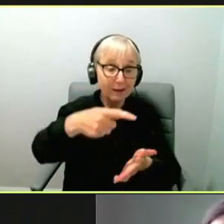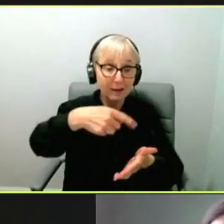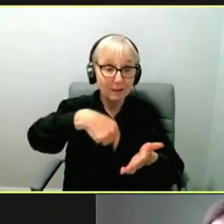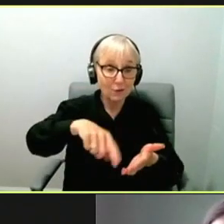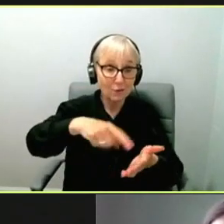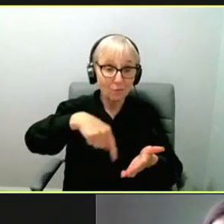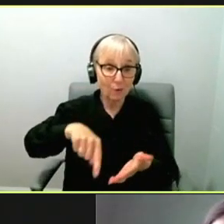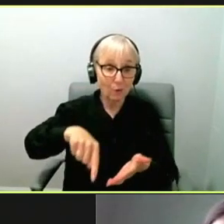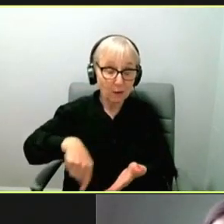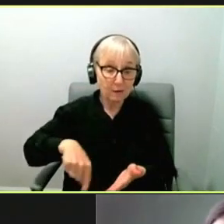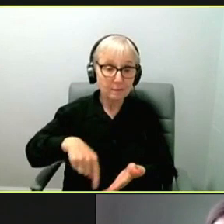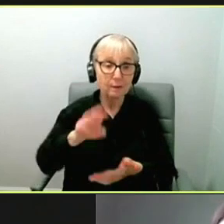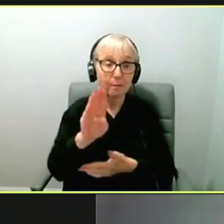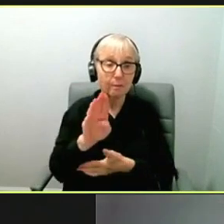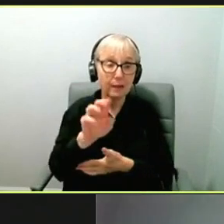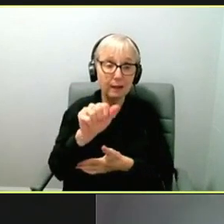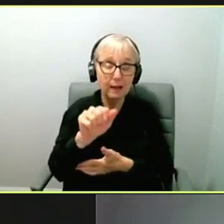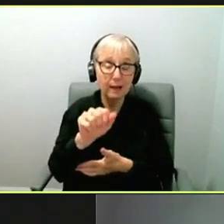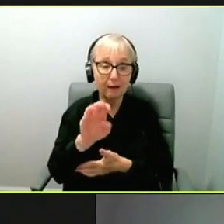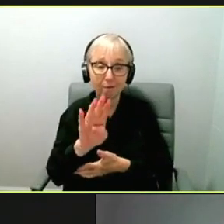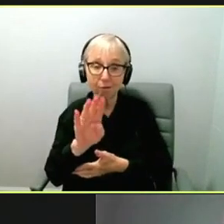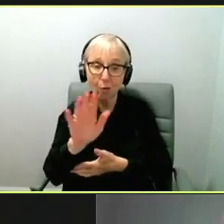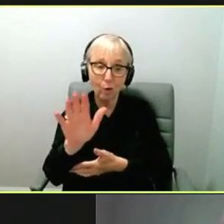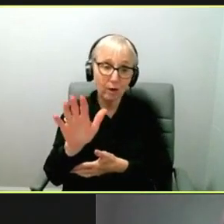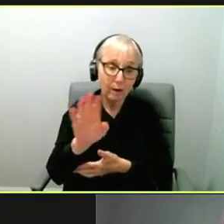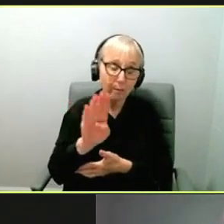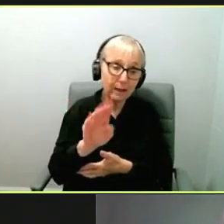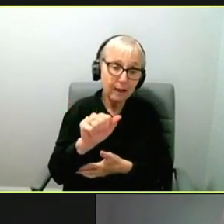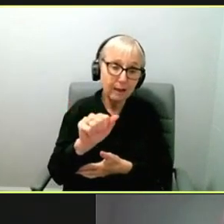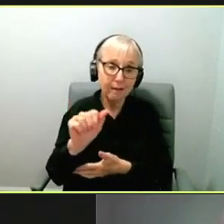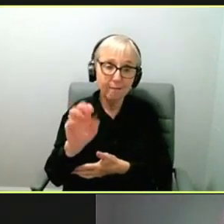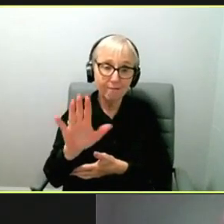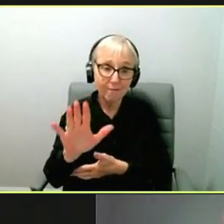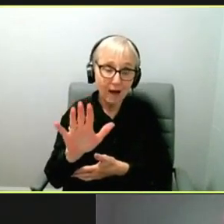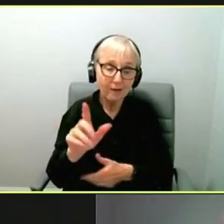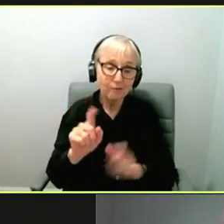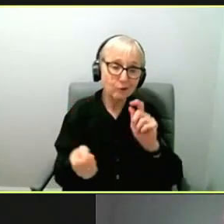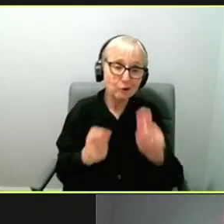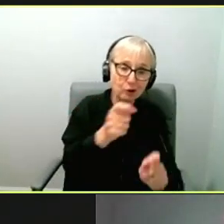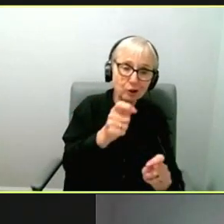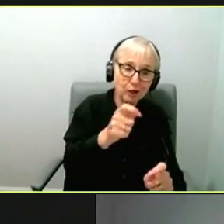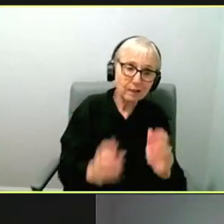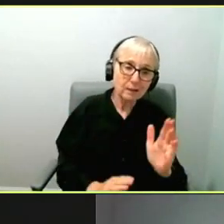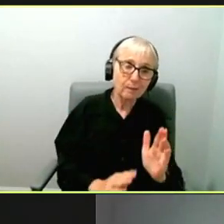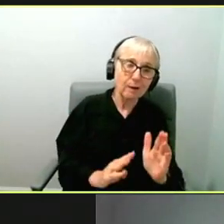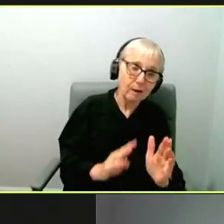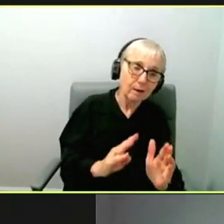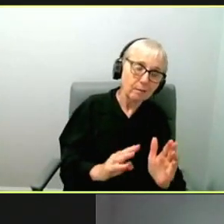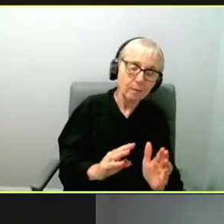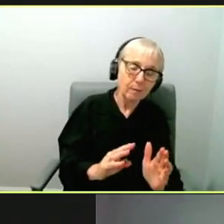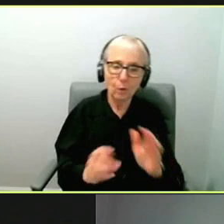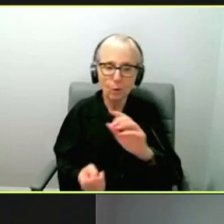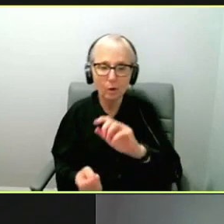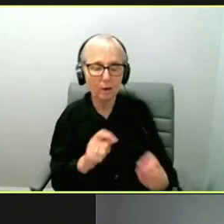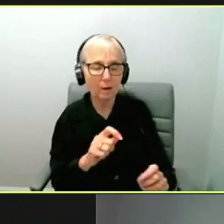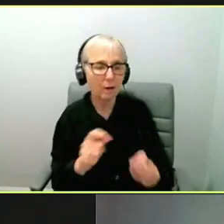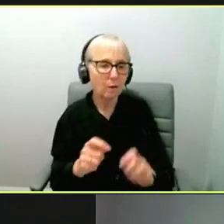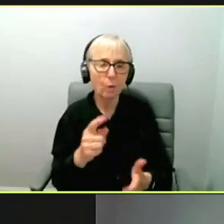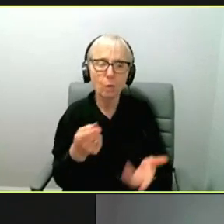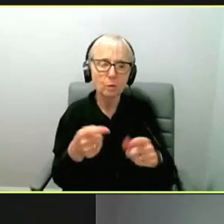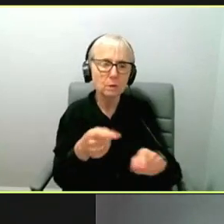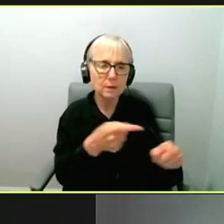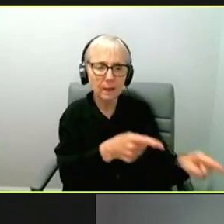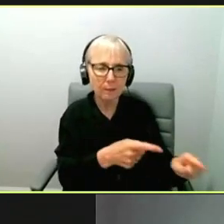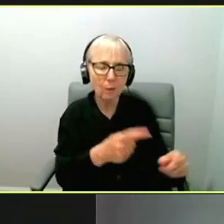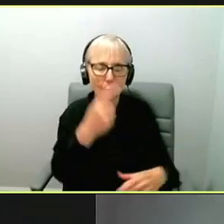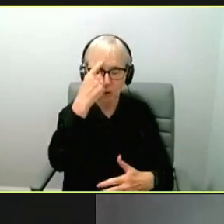and 5 change this direction at all? And then after that, kind of heading into the fall, as Dr. France mentioned, what's CDPHE thinking